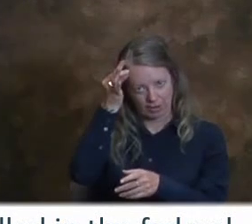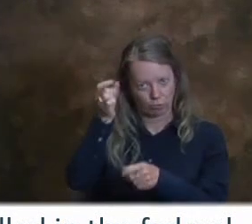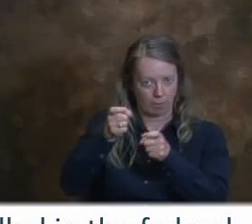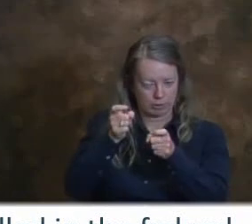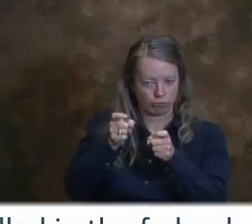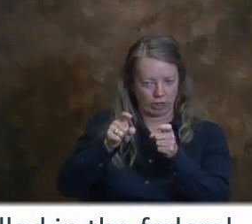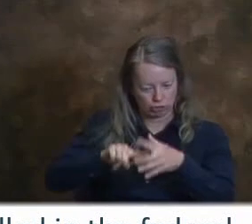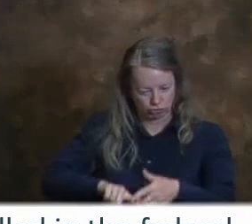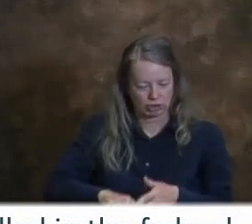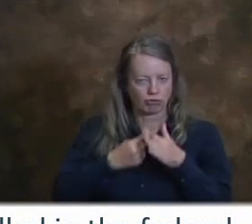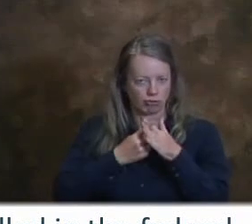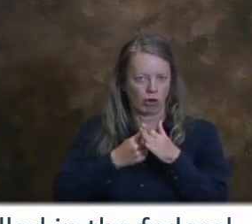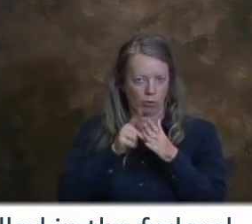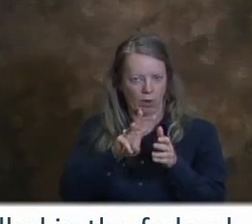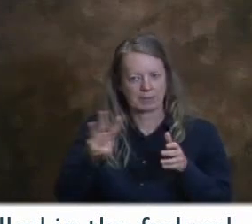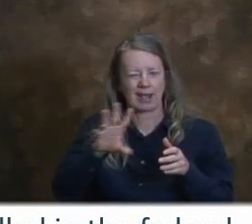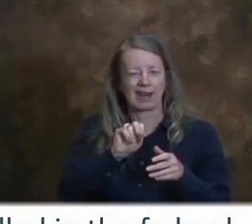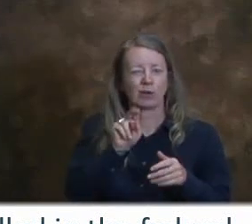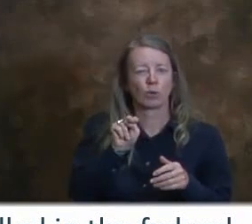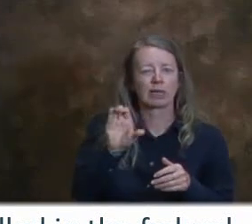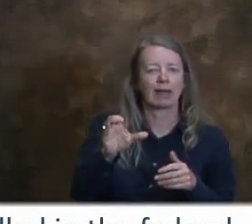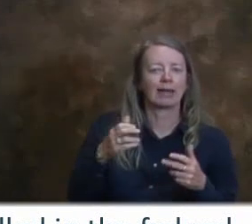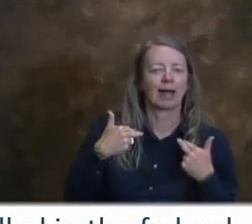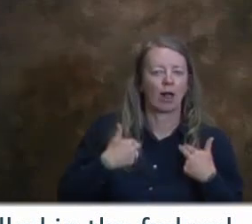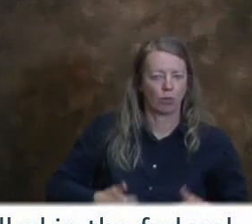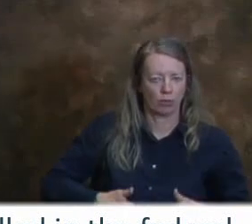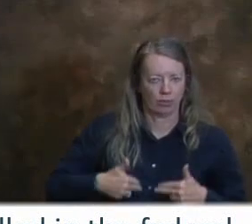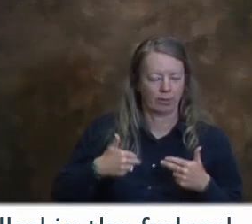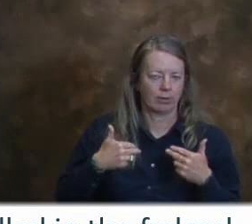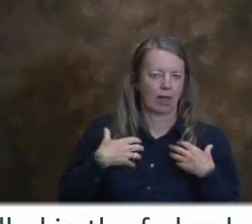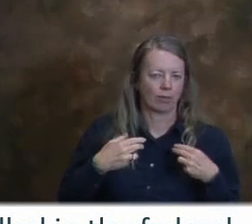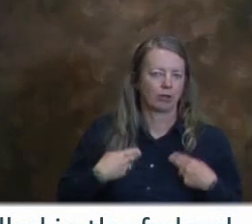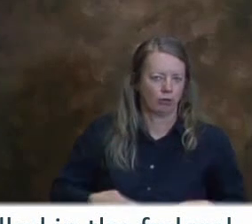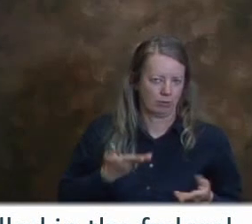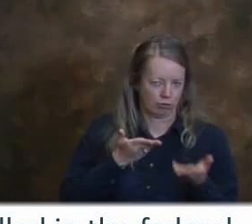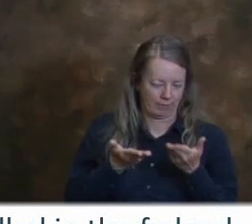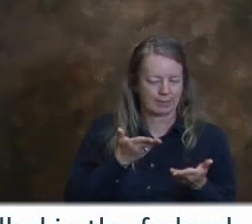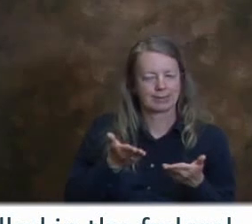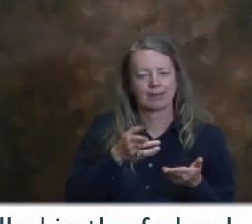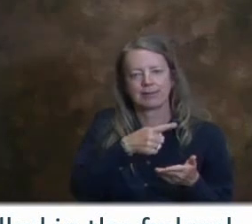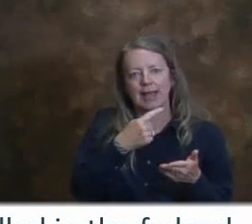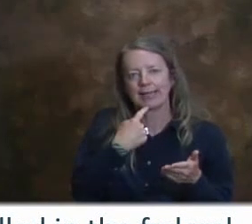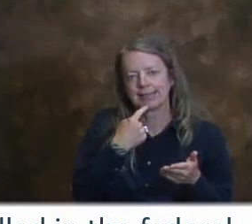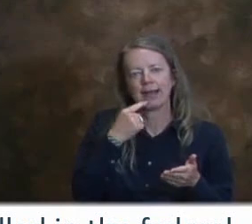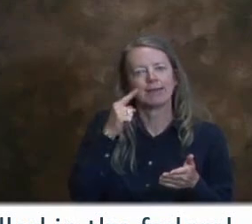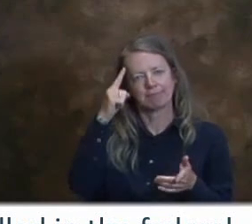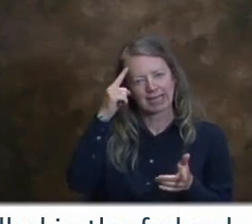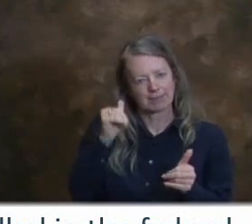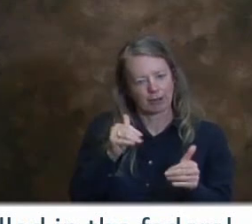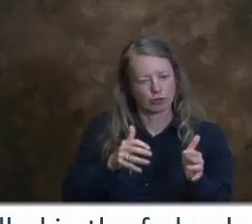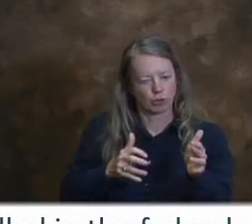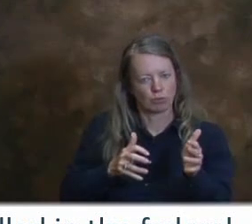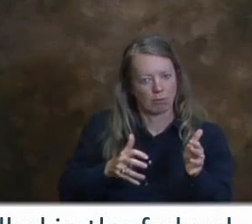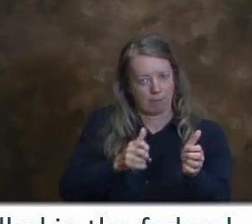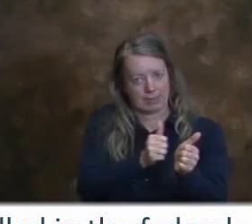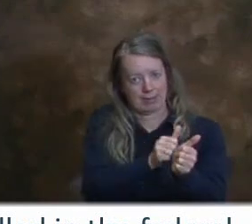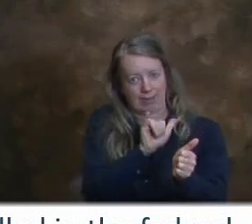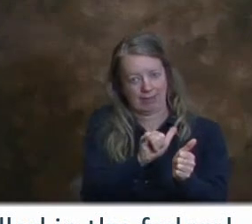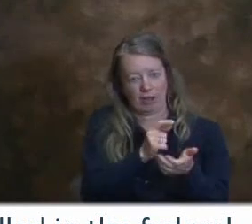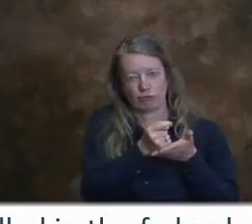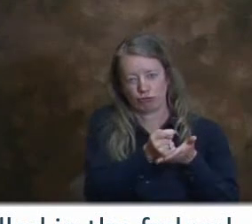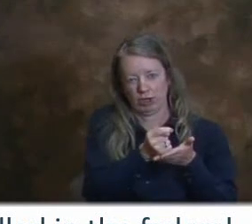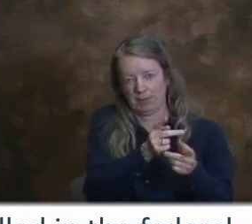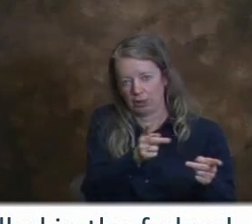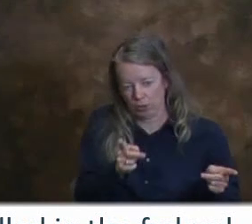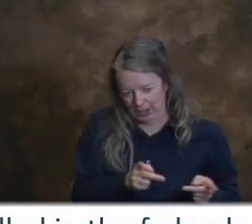Human Services has stated that they're also expecting to update their treatment locator to designate test